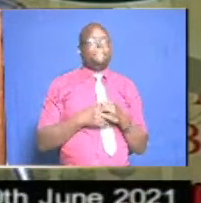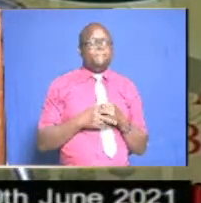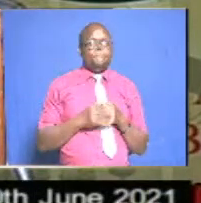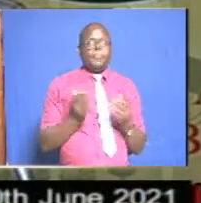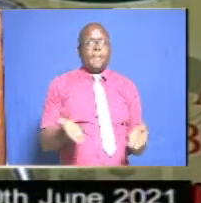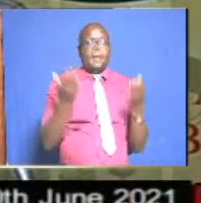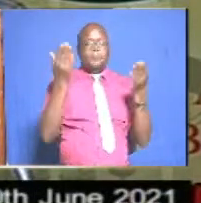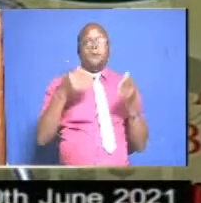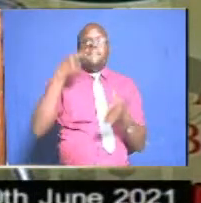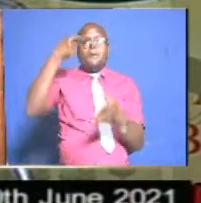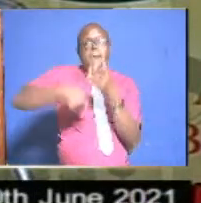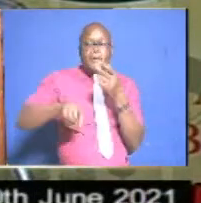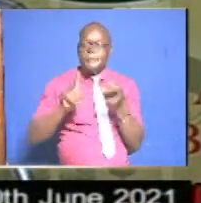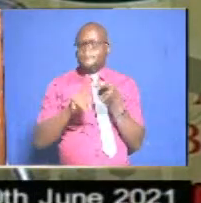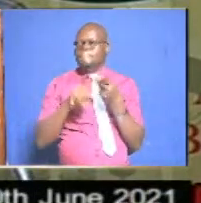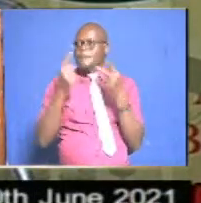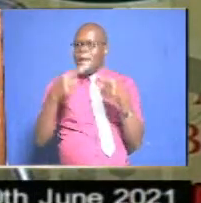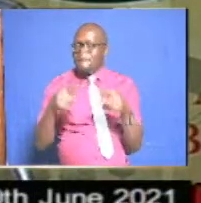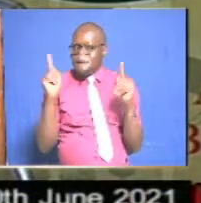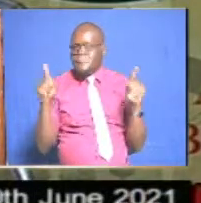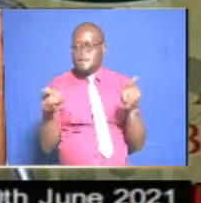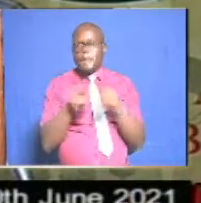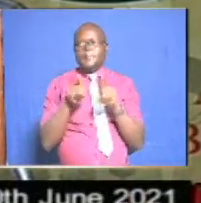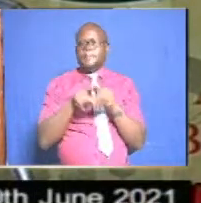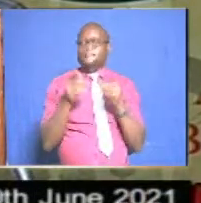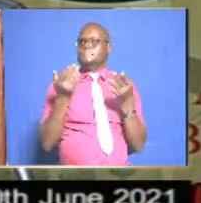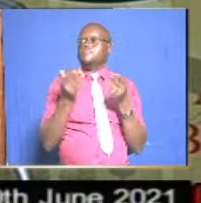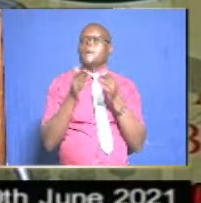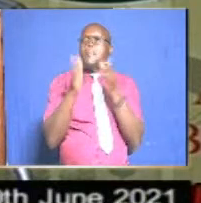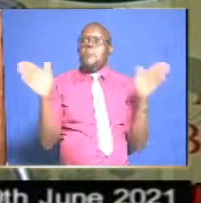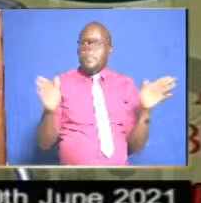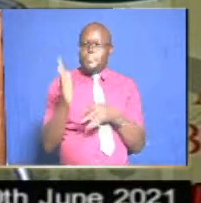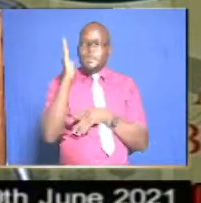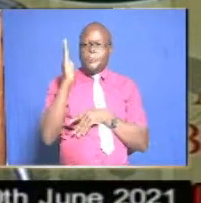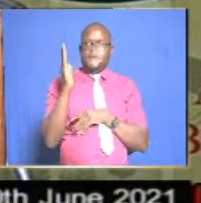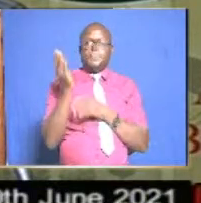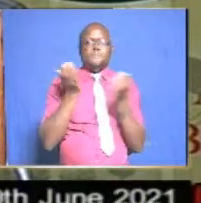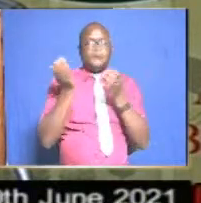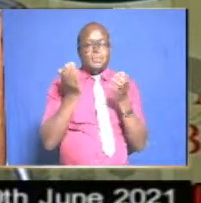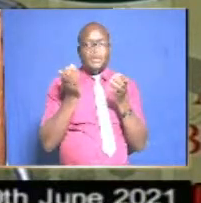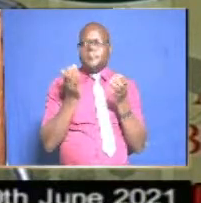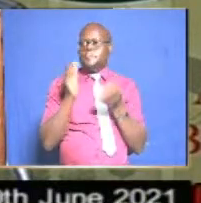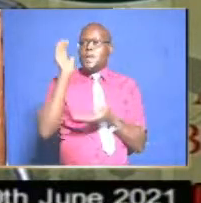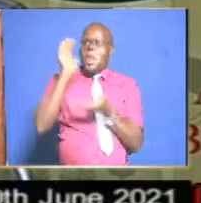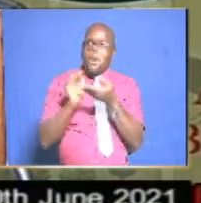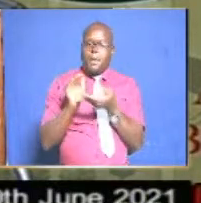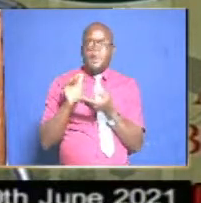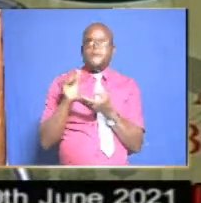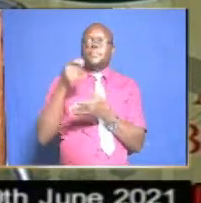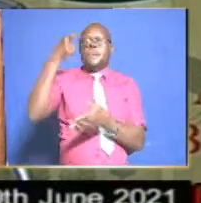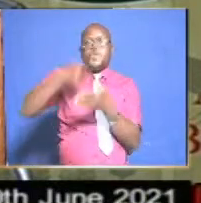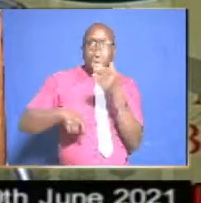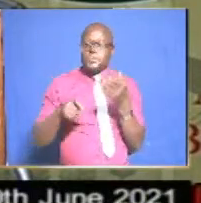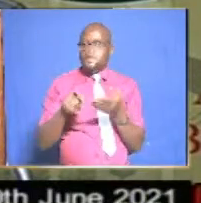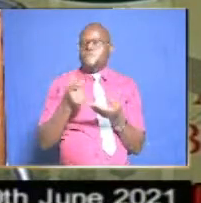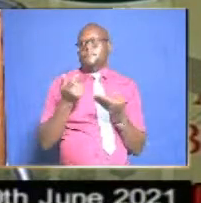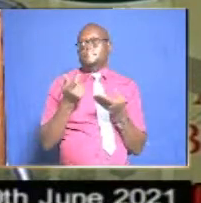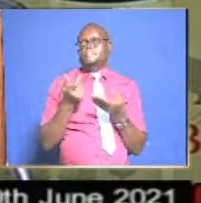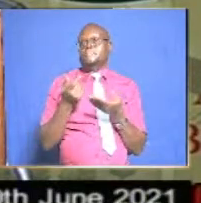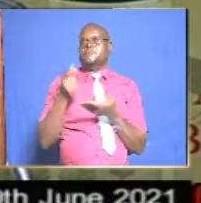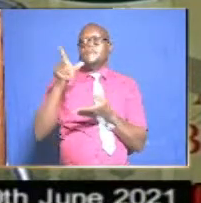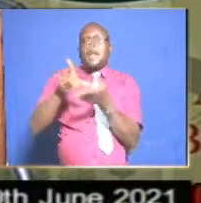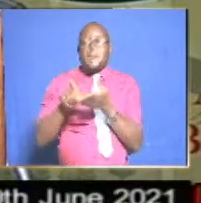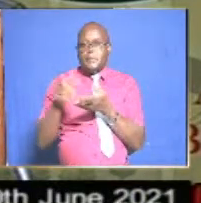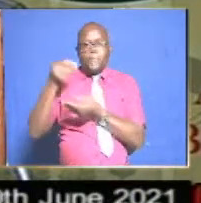improve pricing efficiency and transparency in securities trading, thereby lowering yields and cost of credit in the economy.